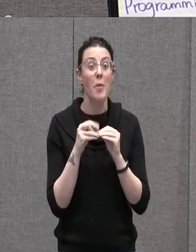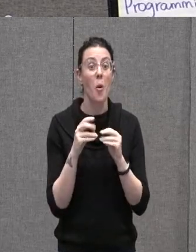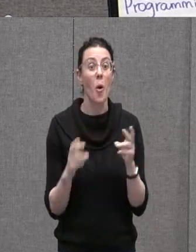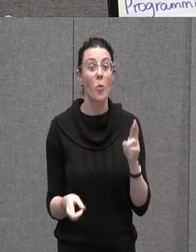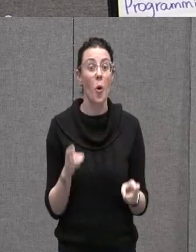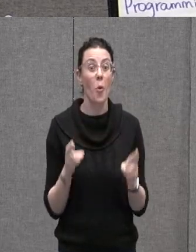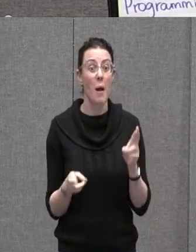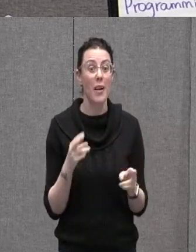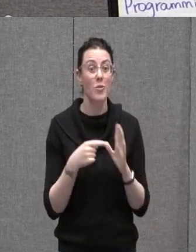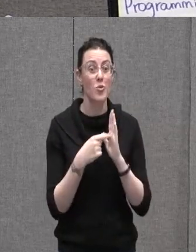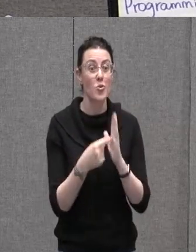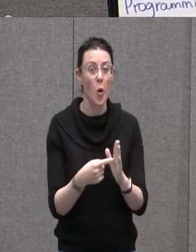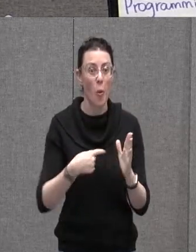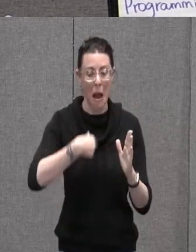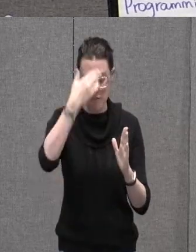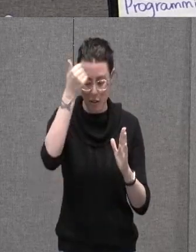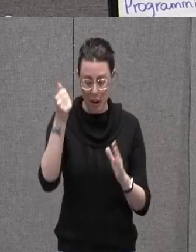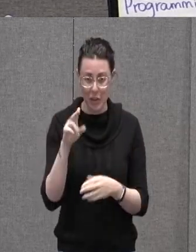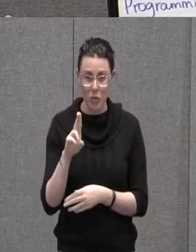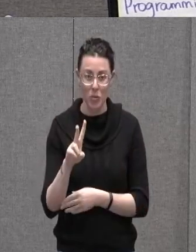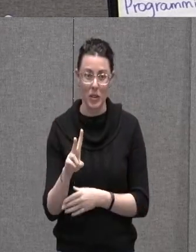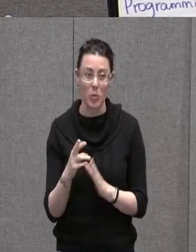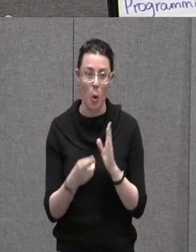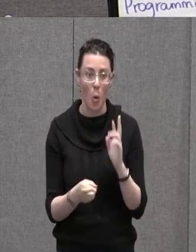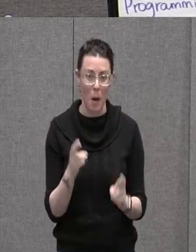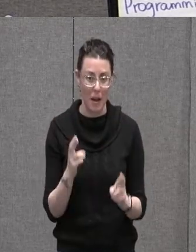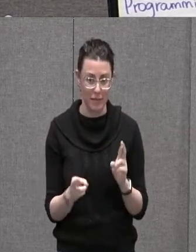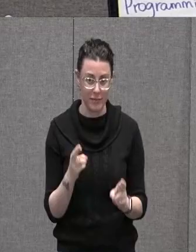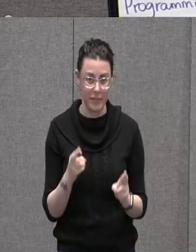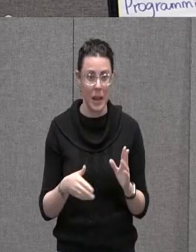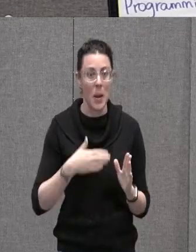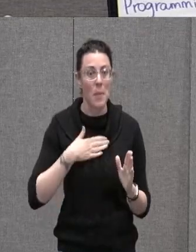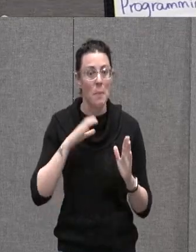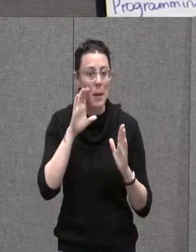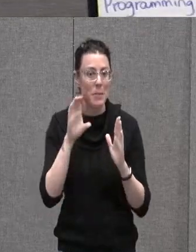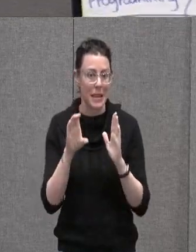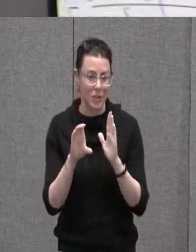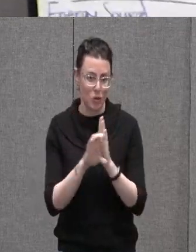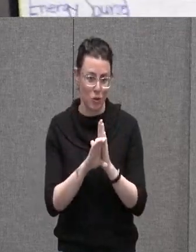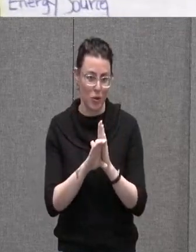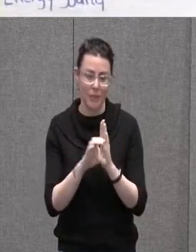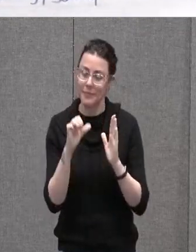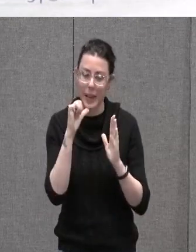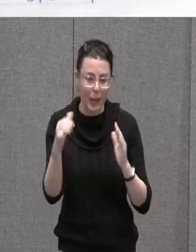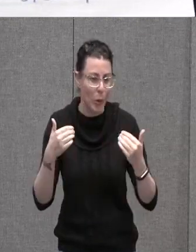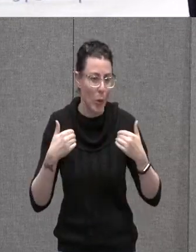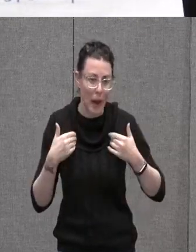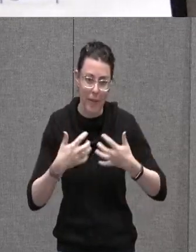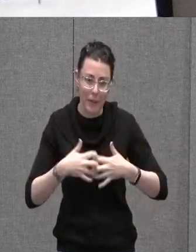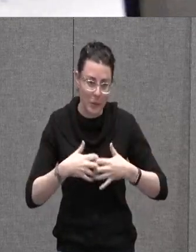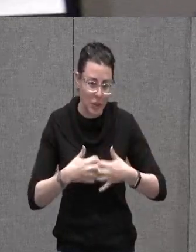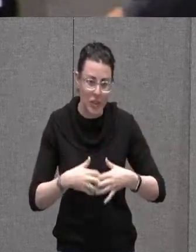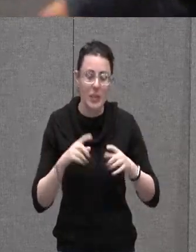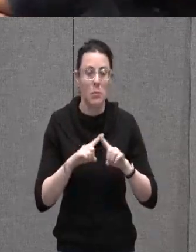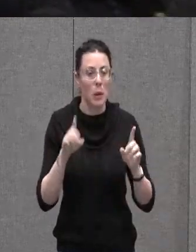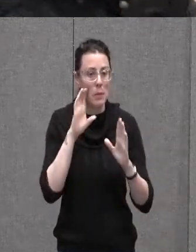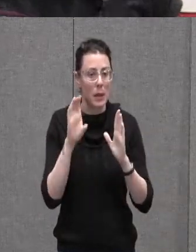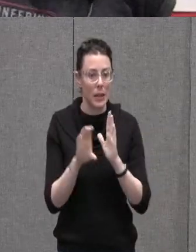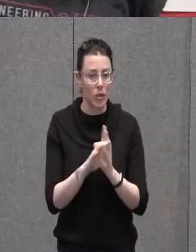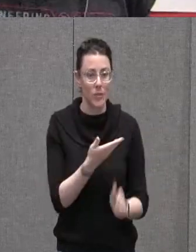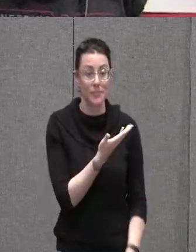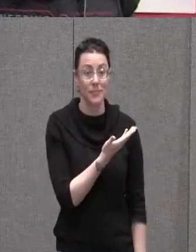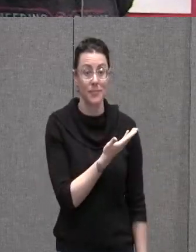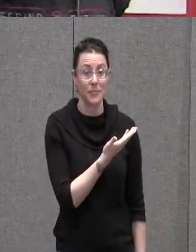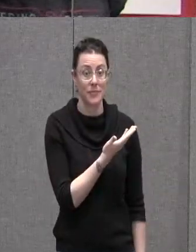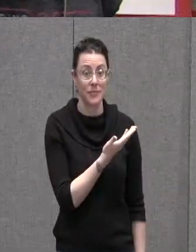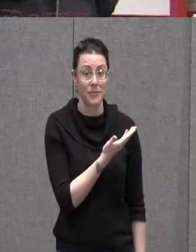I didn't see one. It's a picture. Oh, okay. Here's my picture of the UV robot. UV. What does UV